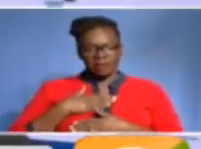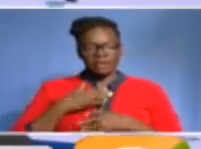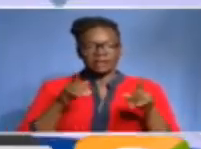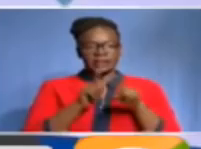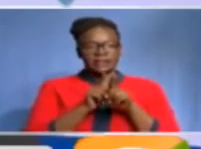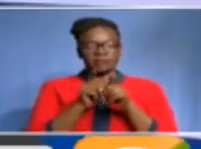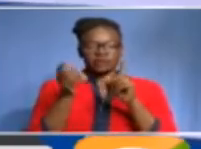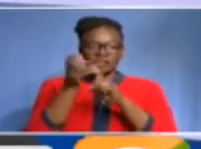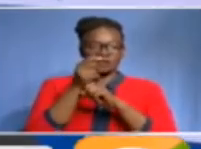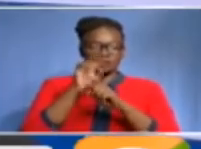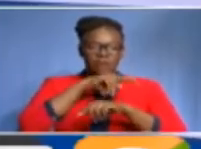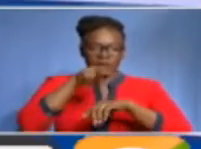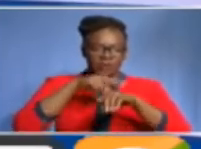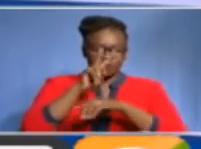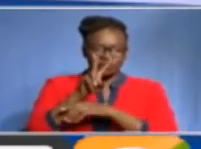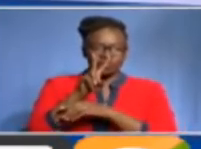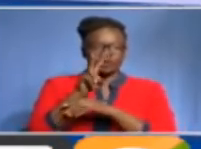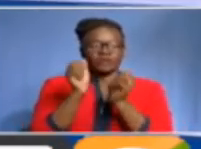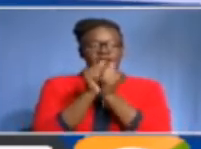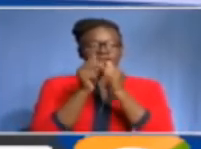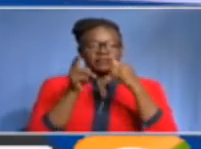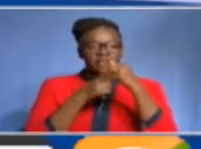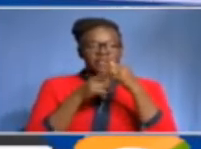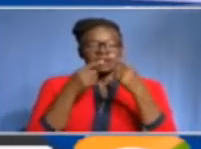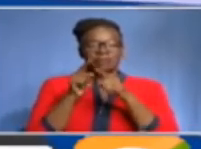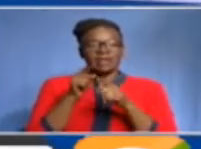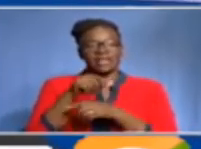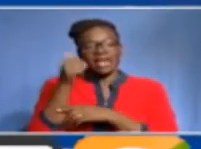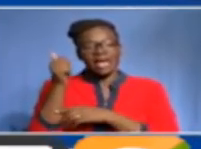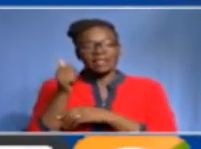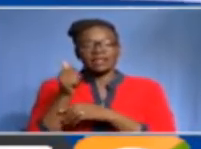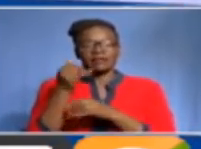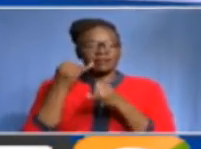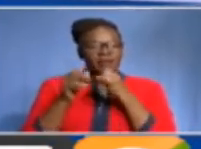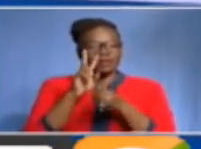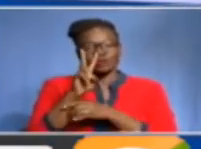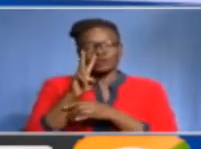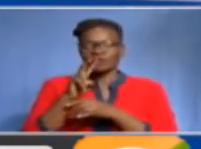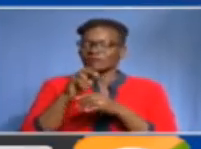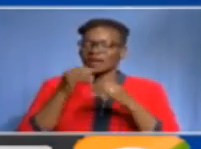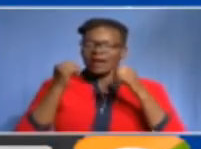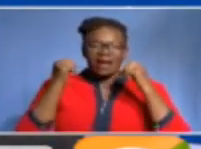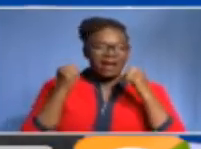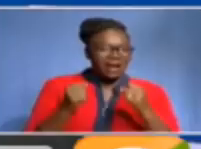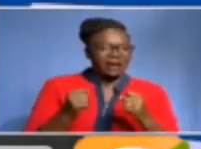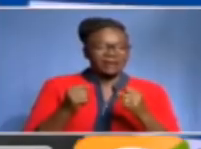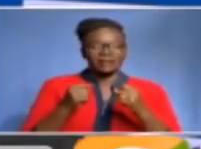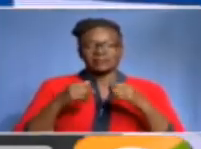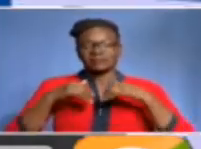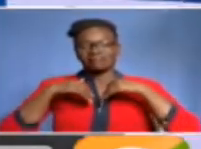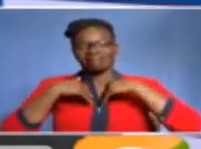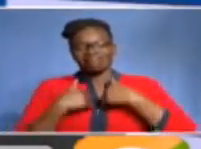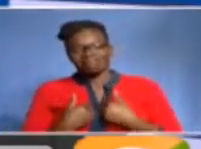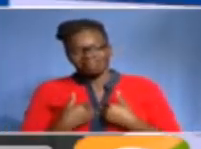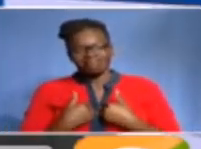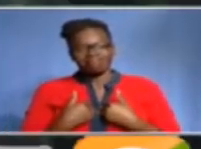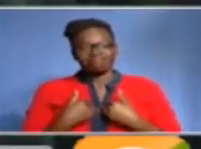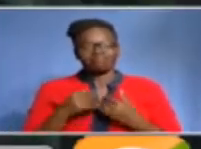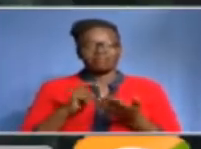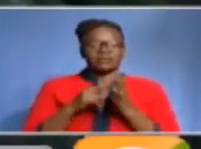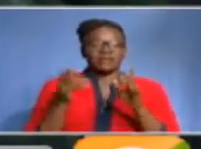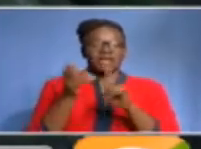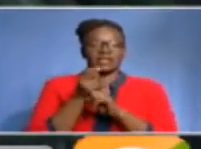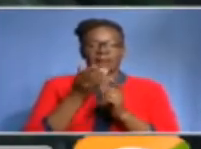2:17, but the last 2K was really hard for me. I was so exhausted, and I am happy to run my personal best today.